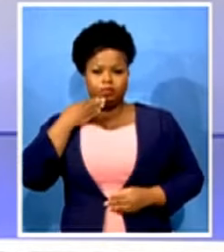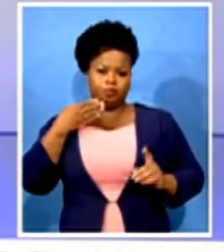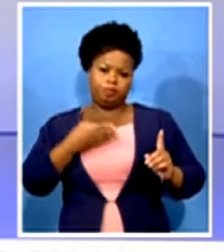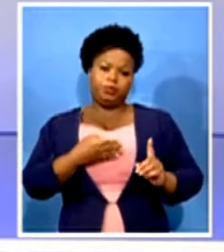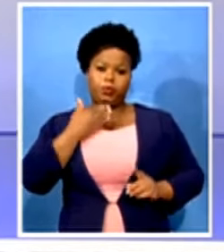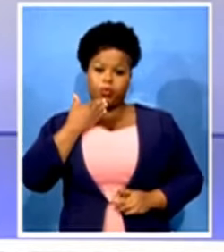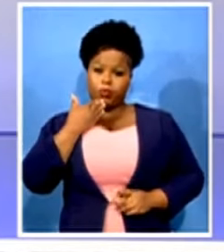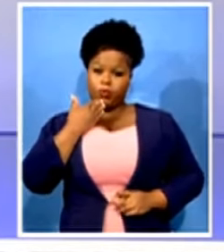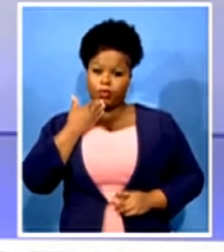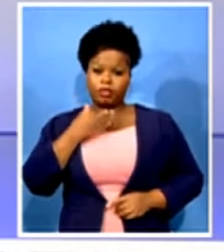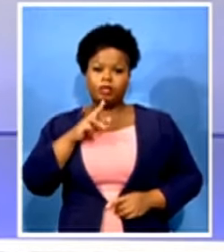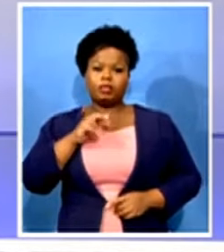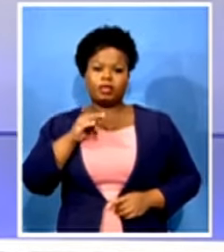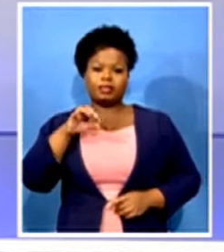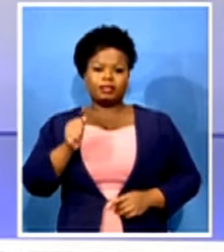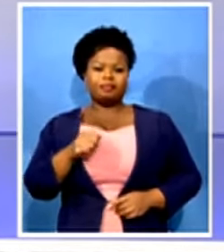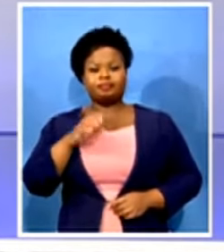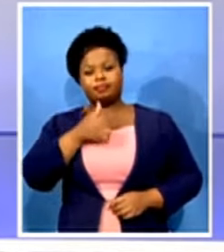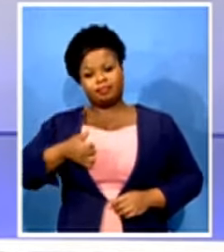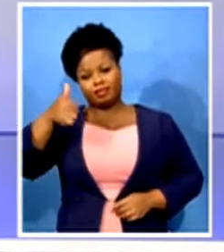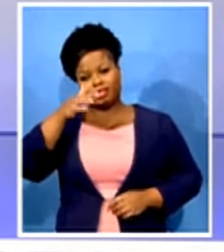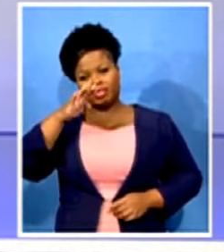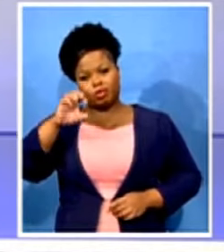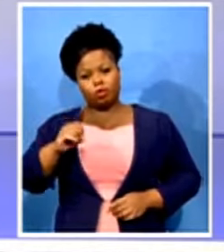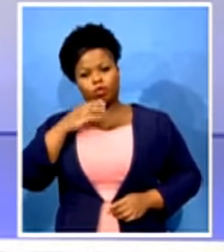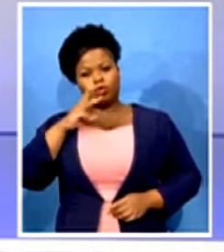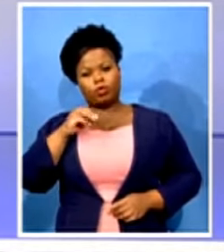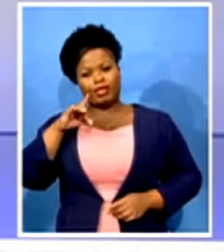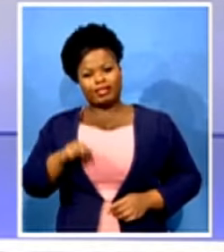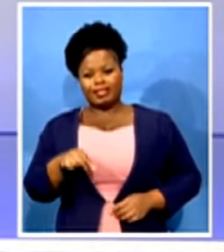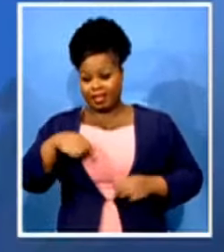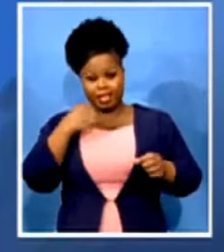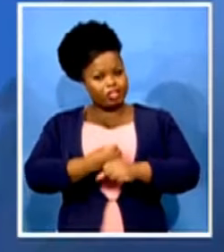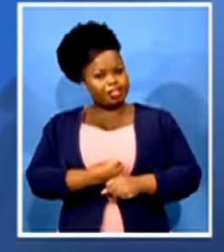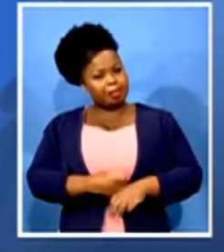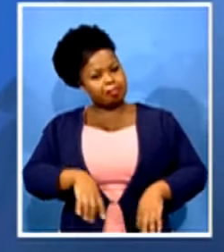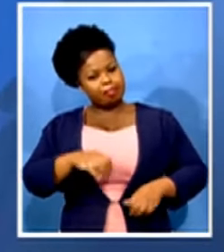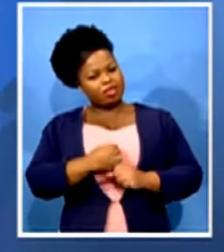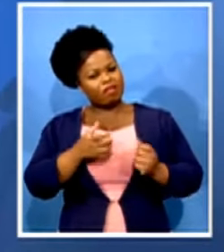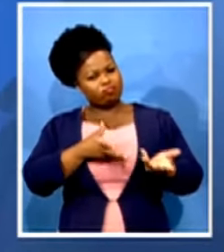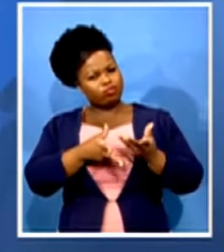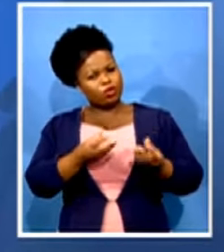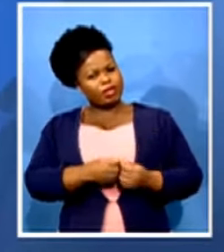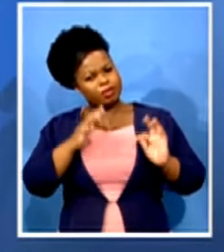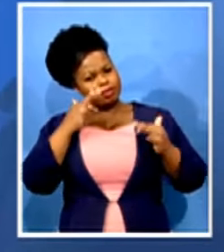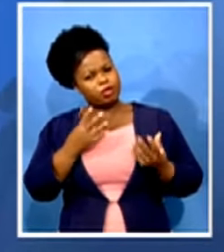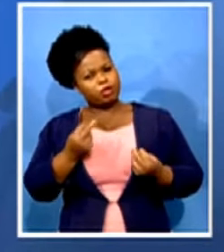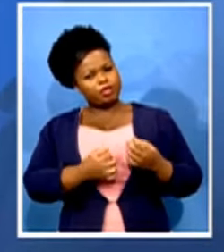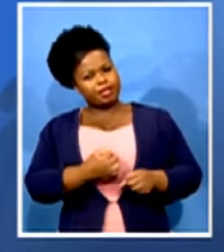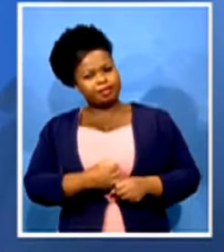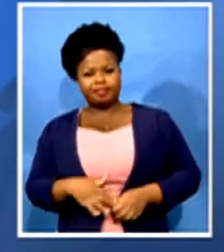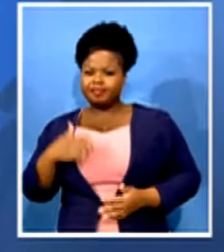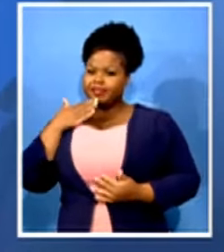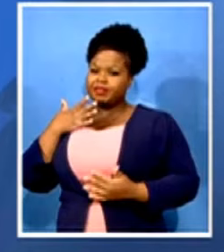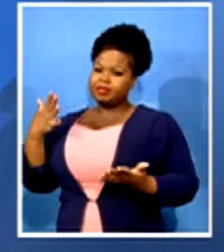CEO Wendy. We haven't spoken to you this year. Compliments of the new season to you. Thank you so much, and to you and everybody that's working there as well. I hope it's